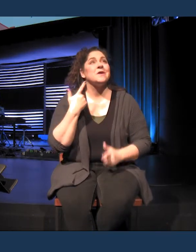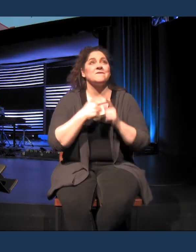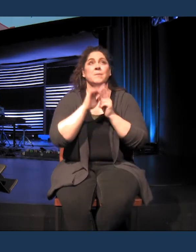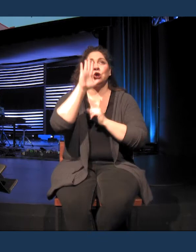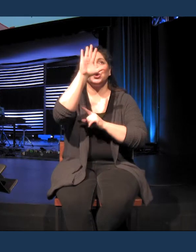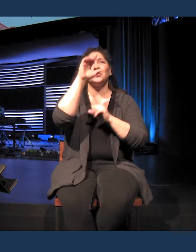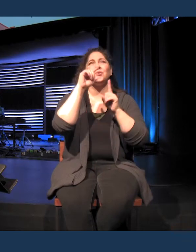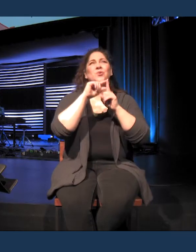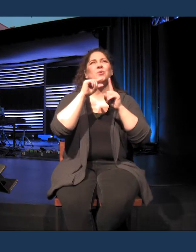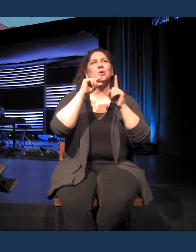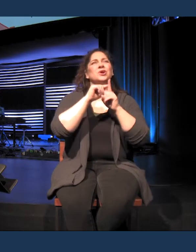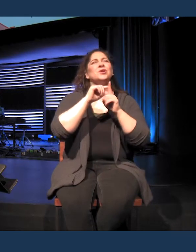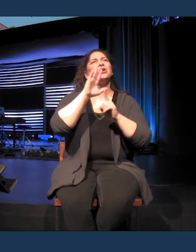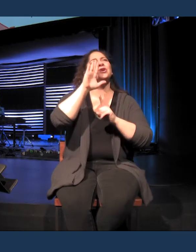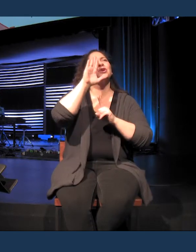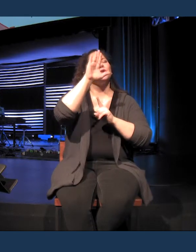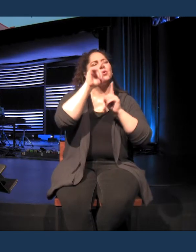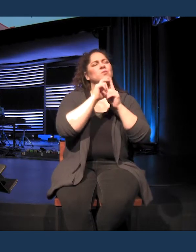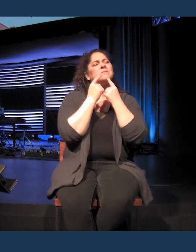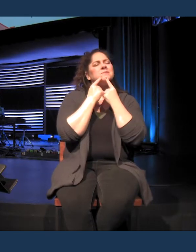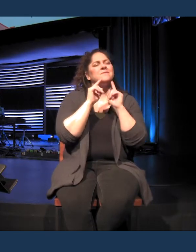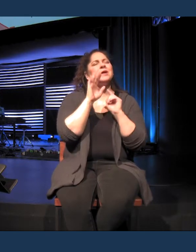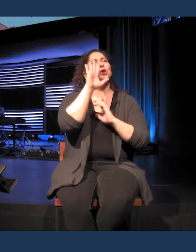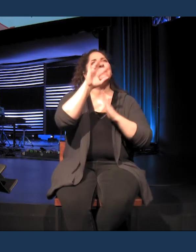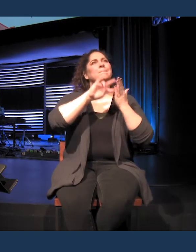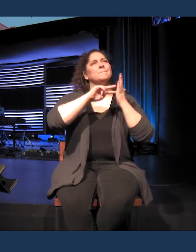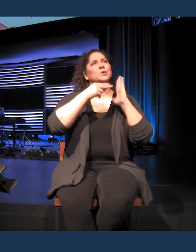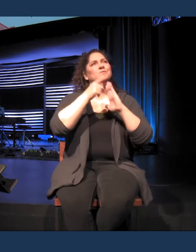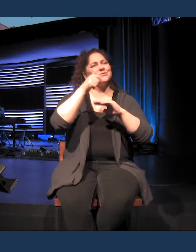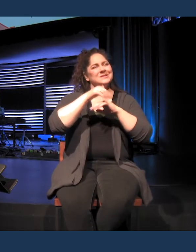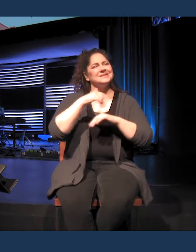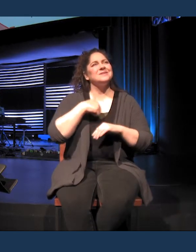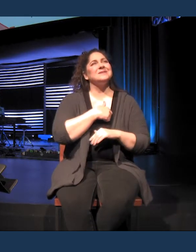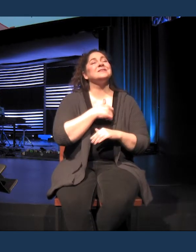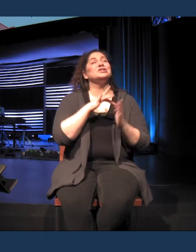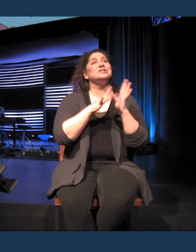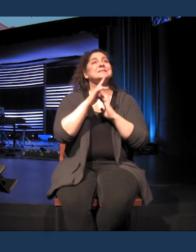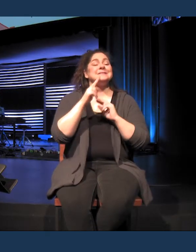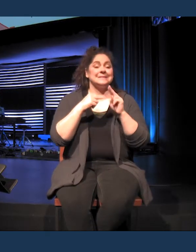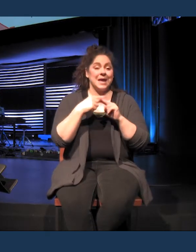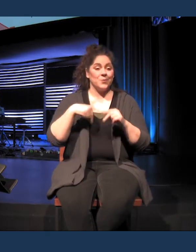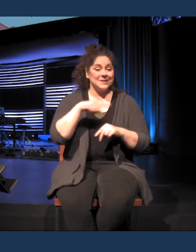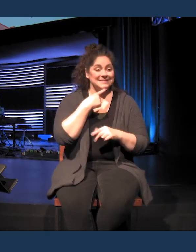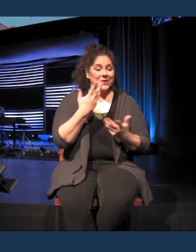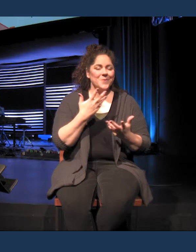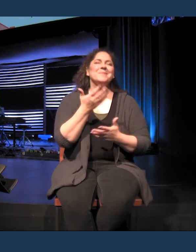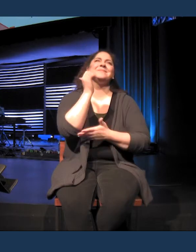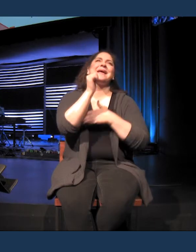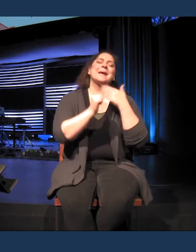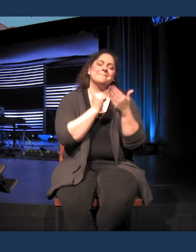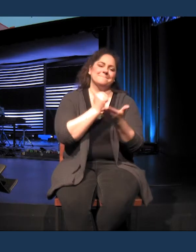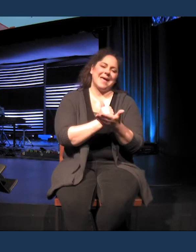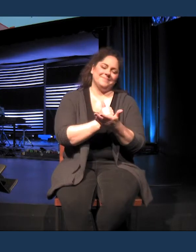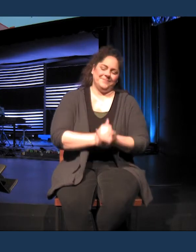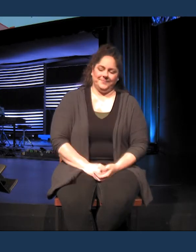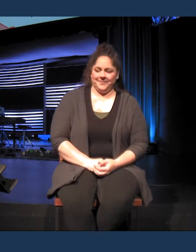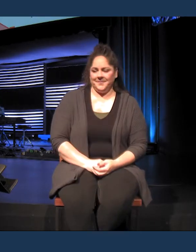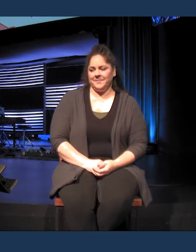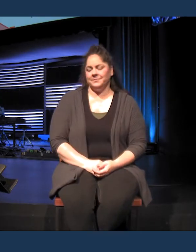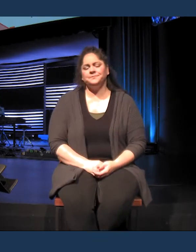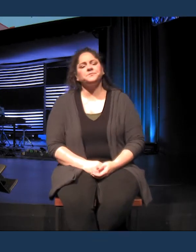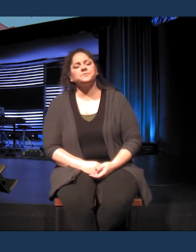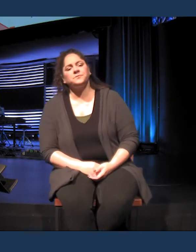would accomplish the purpose for which it was sent. In Jesus' name, we all said, amen. Amen. Well, have